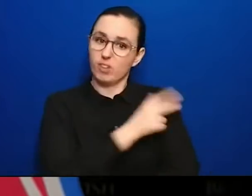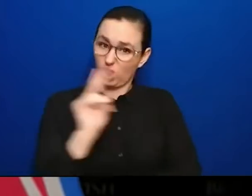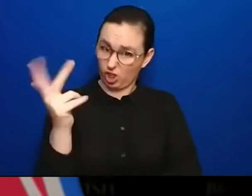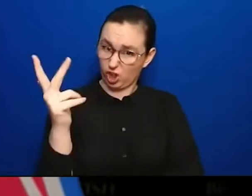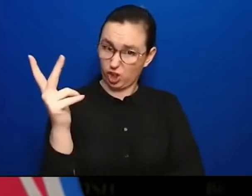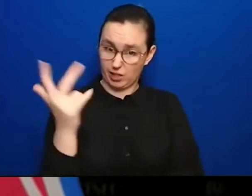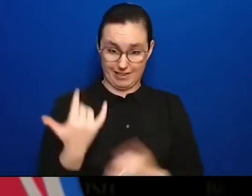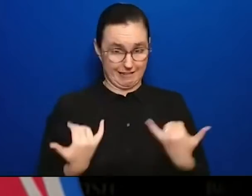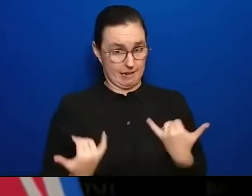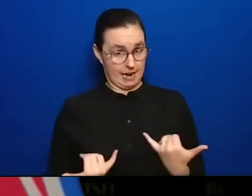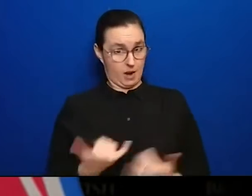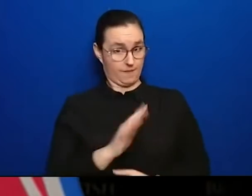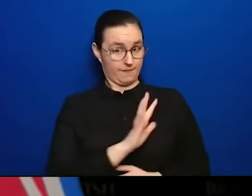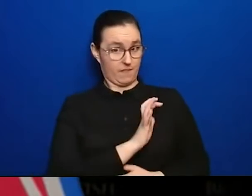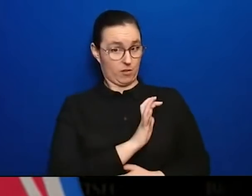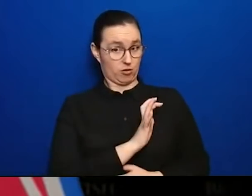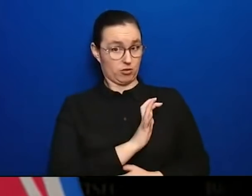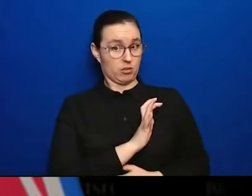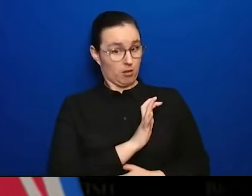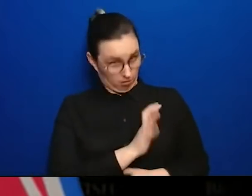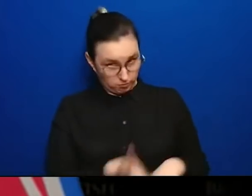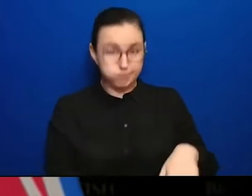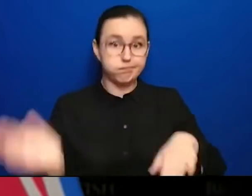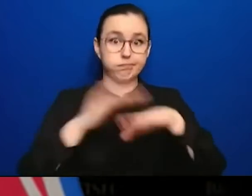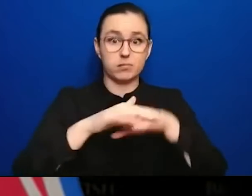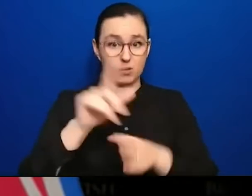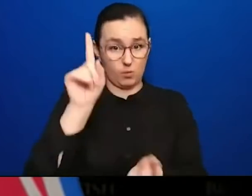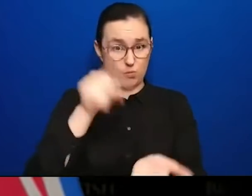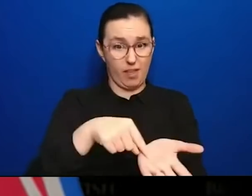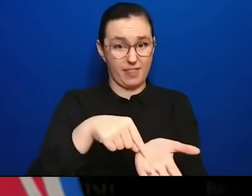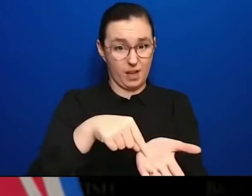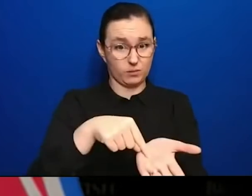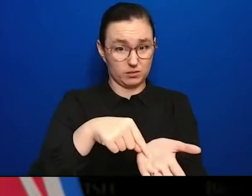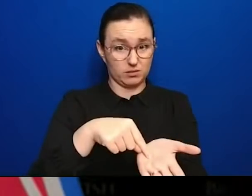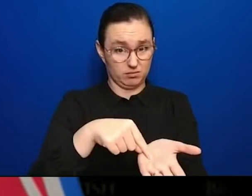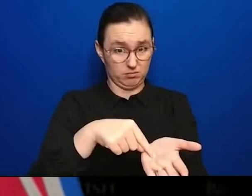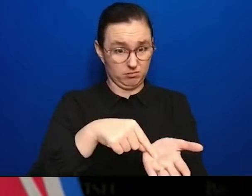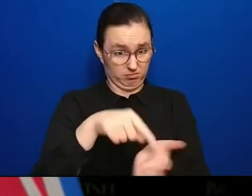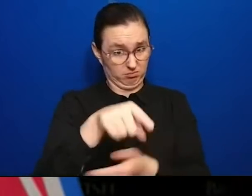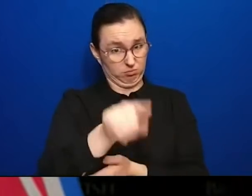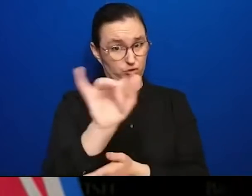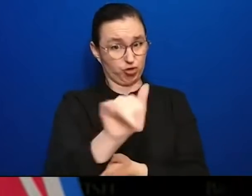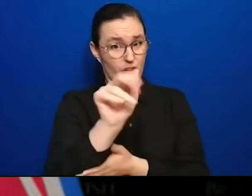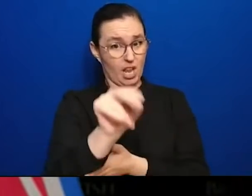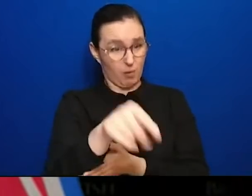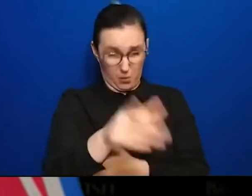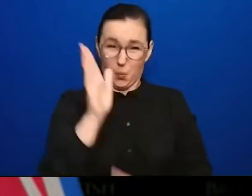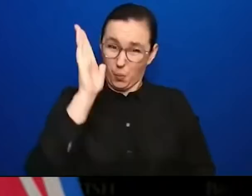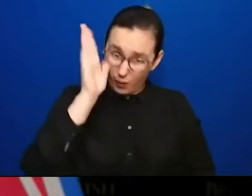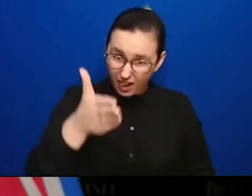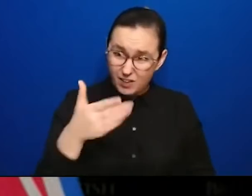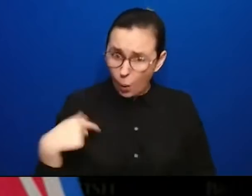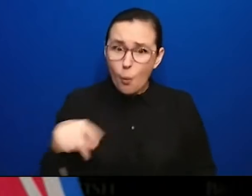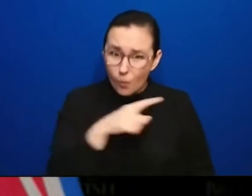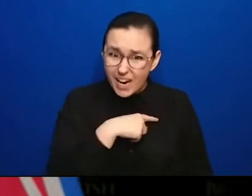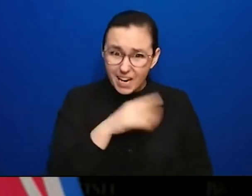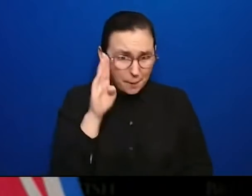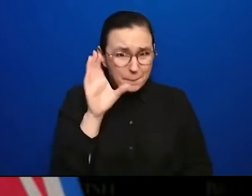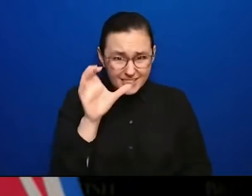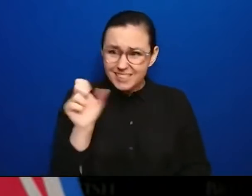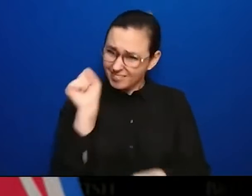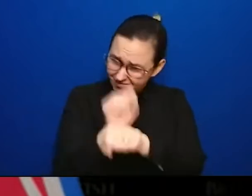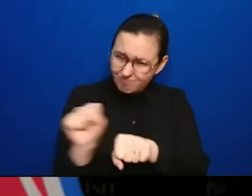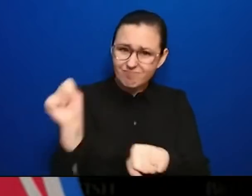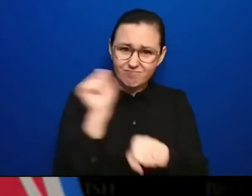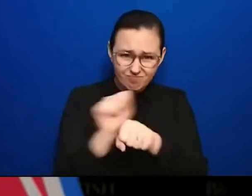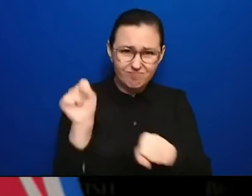So the short answer is we are, I think, meeting the test more than we expected to do. And